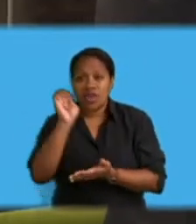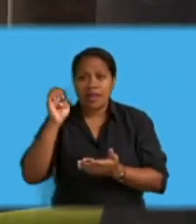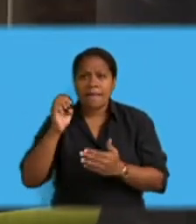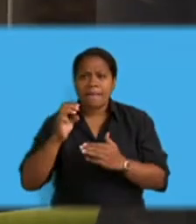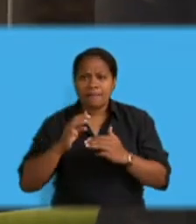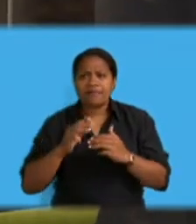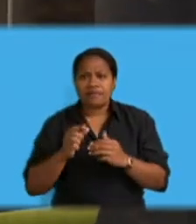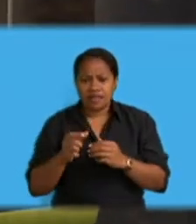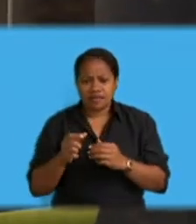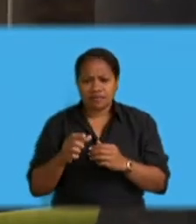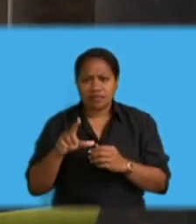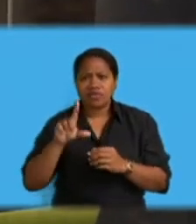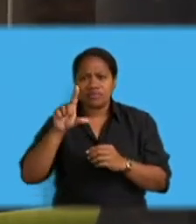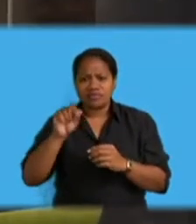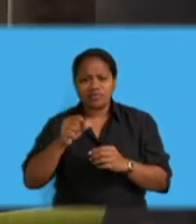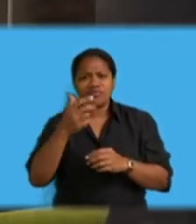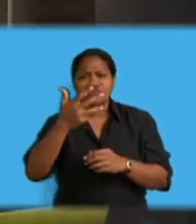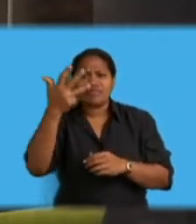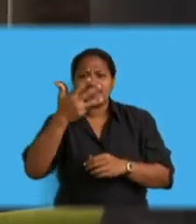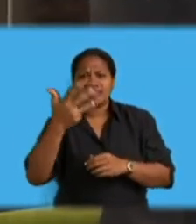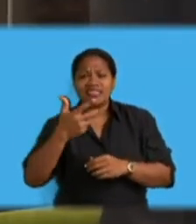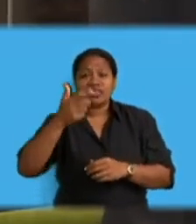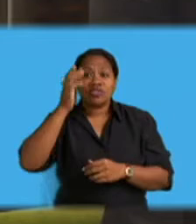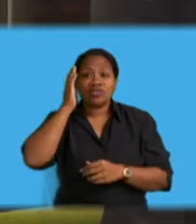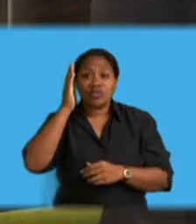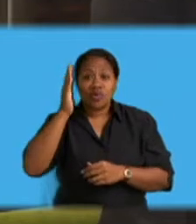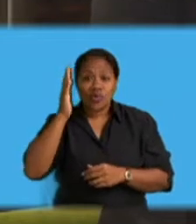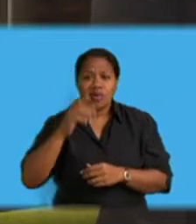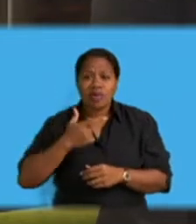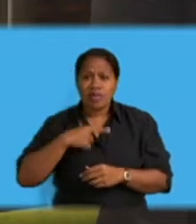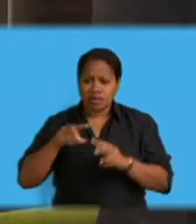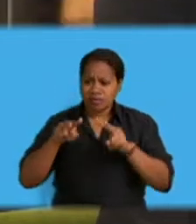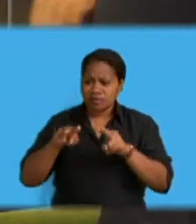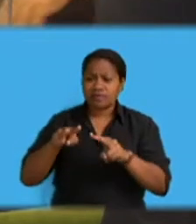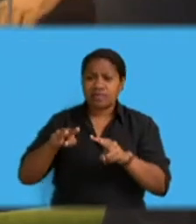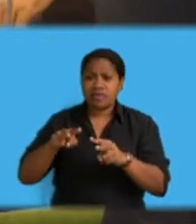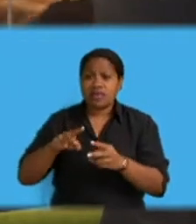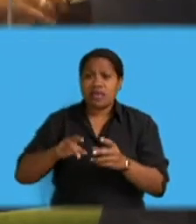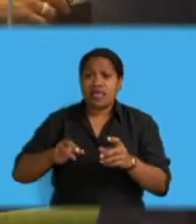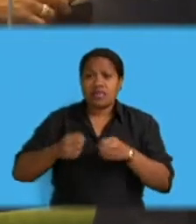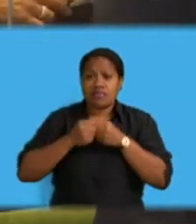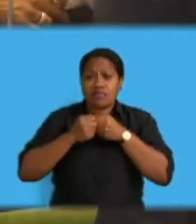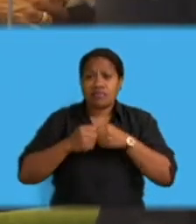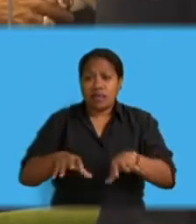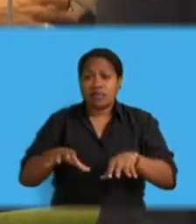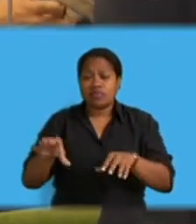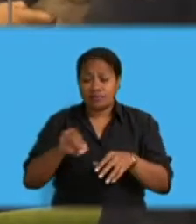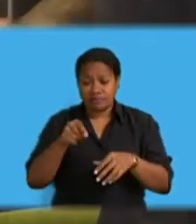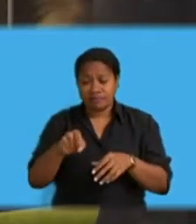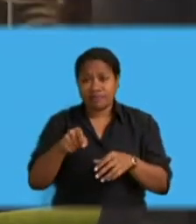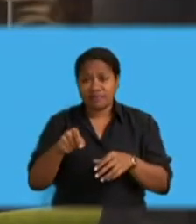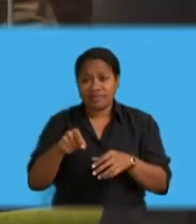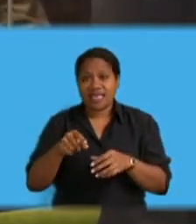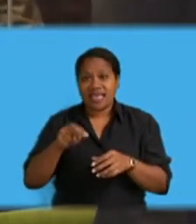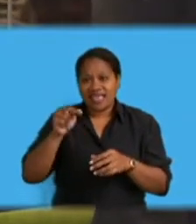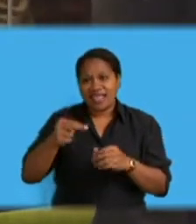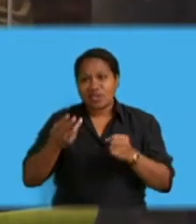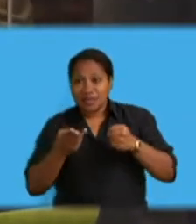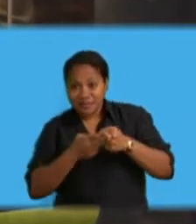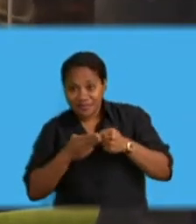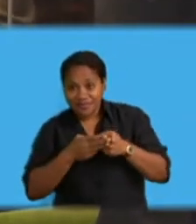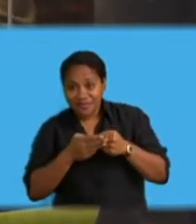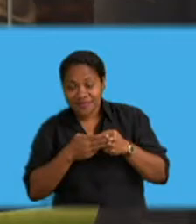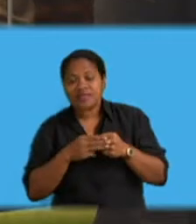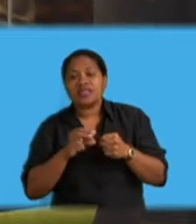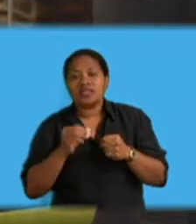schools because of the extent of damage and complexity of engineering work that would be required, while the remaining 13 schools with